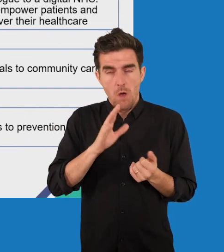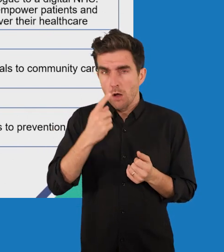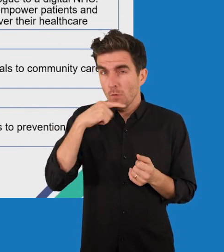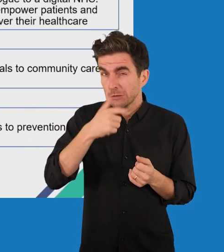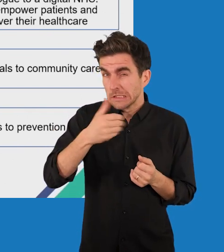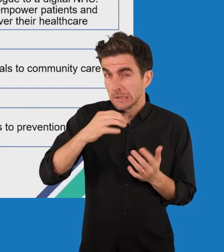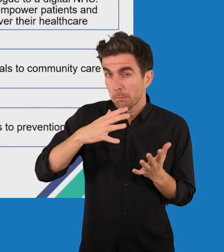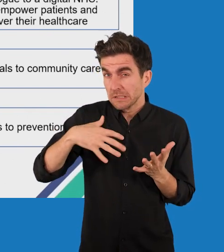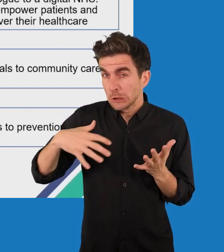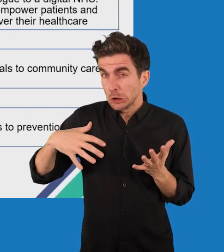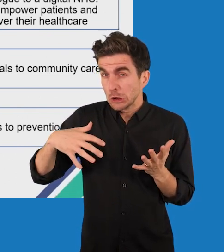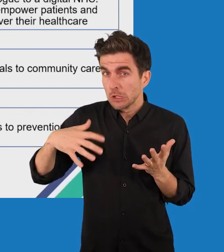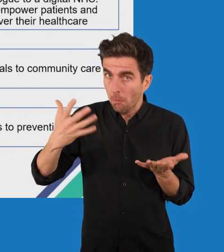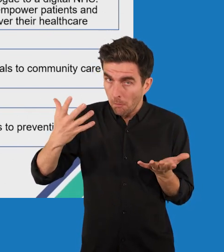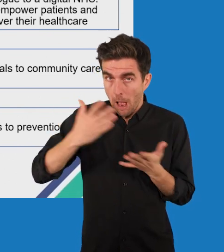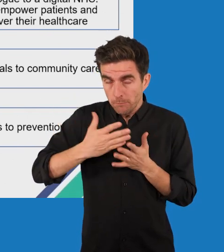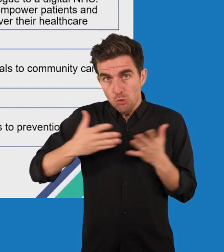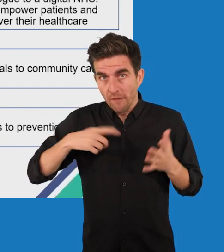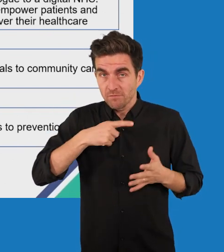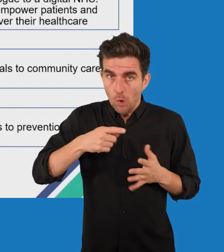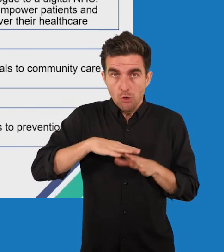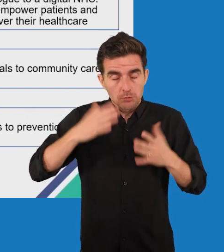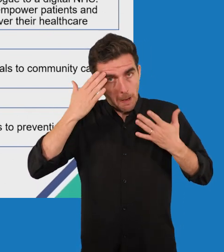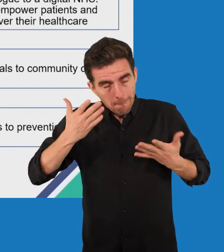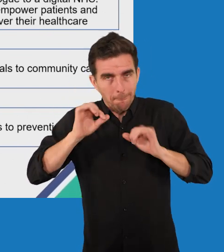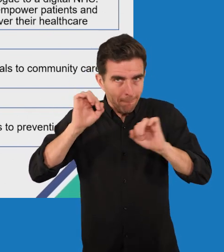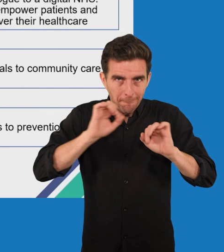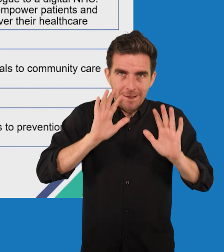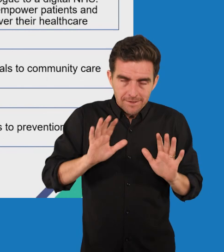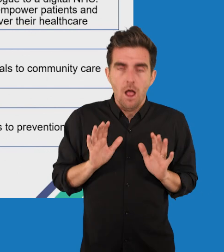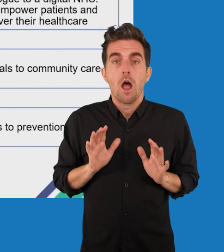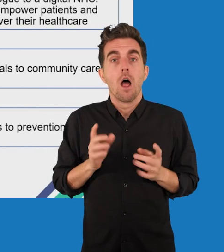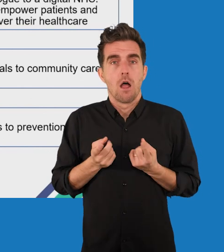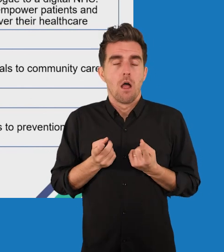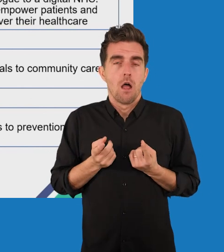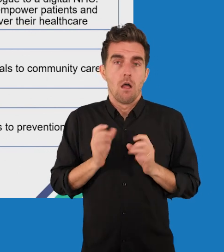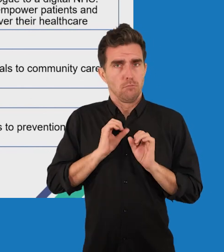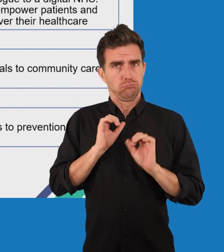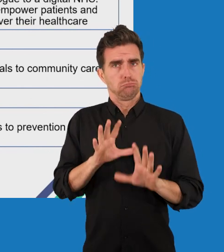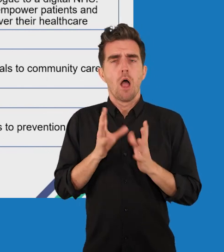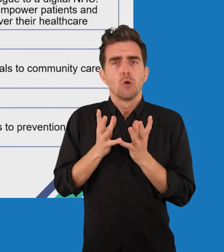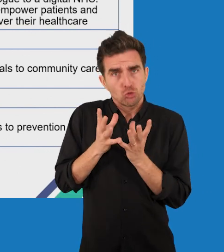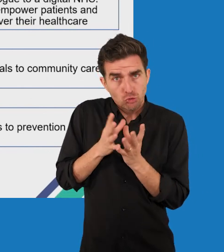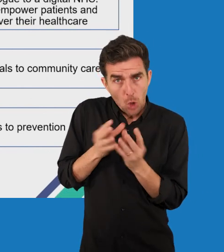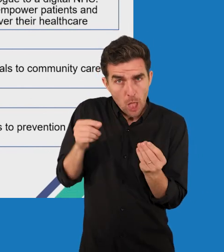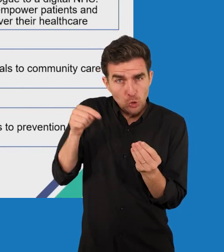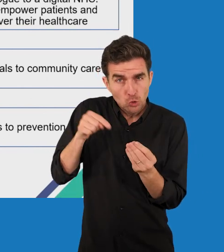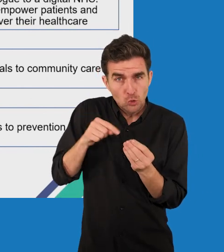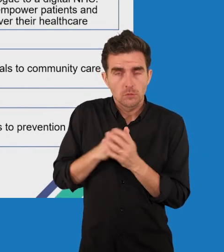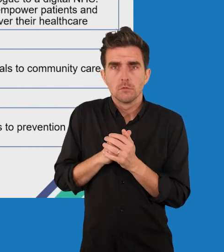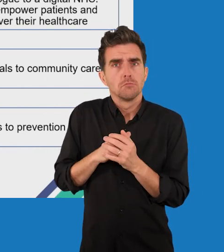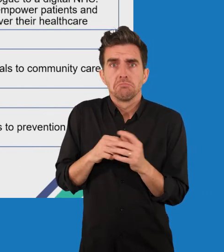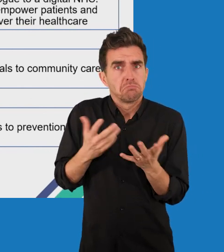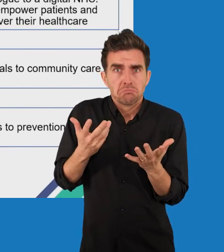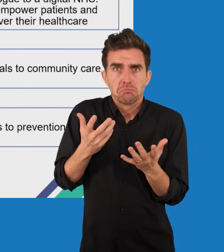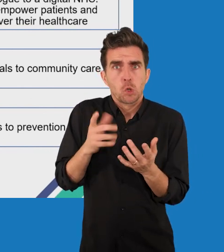It's about 160 pages, depends on whether that's too long a read for you. But coming out with the solution, so they're